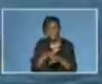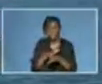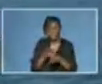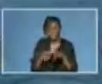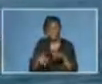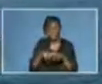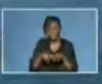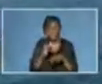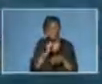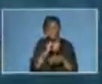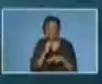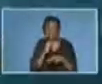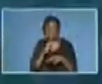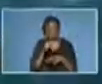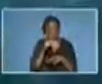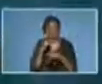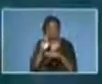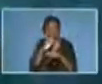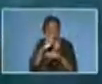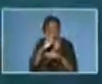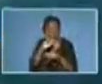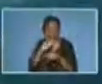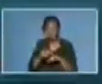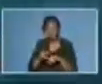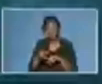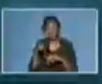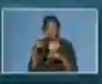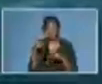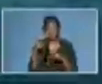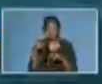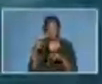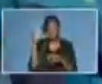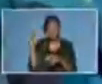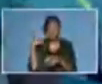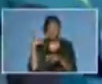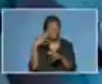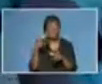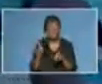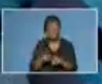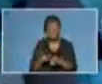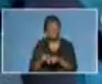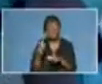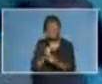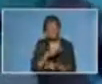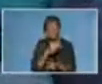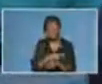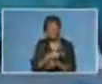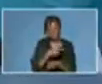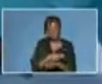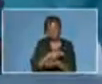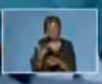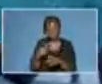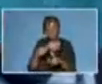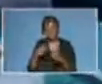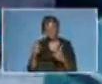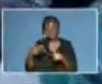snapper. Don't worry about that. The captain even found the time to spare a lobster. Eventually, it was time to head back